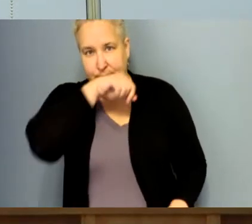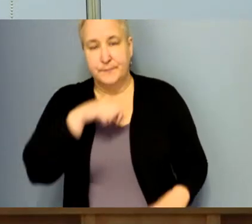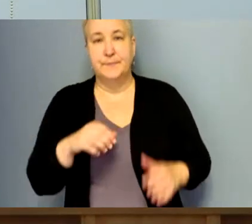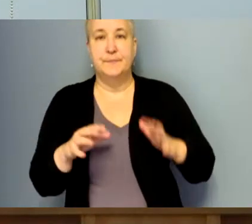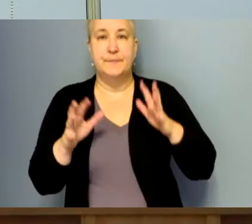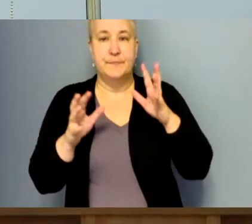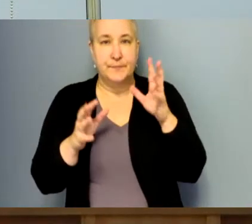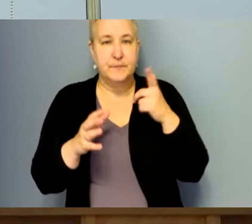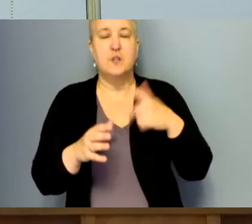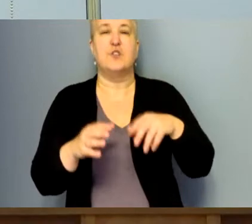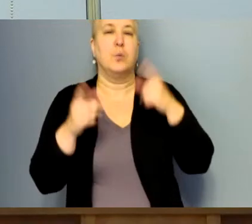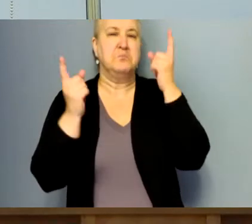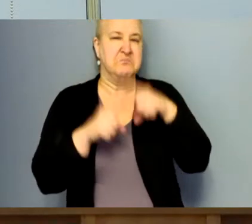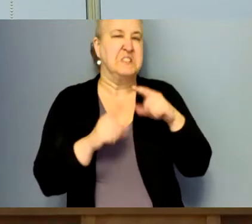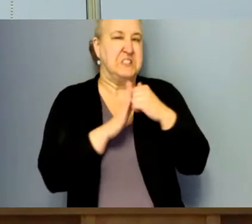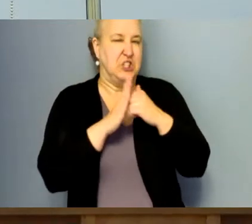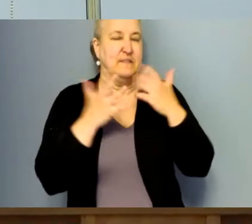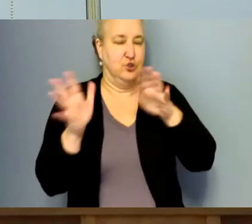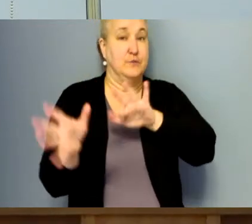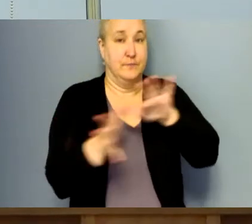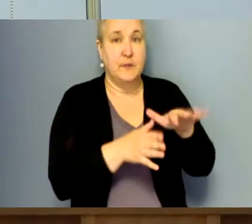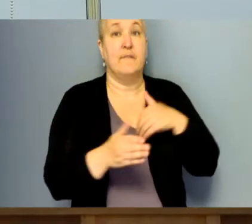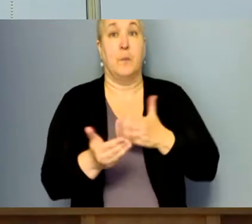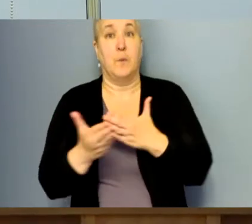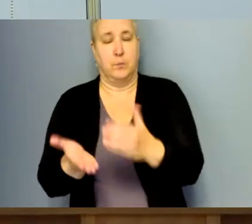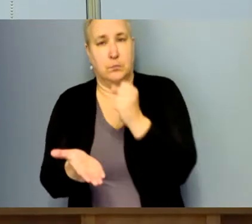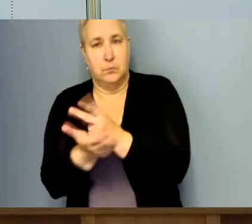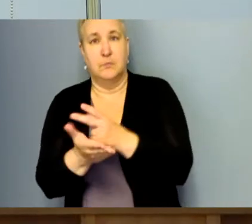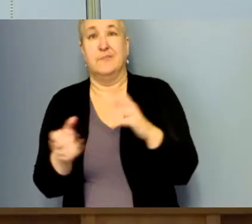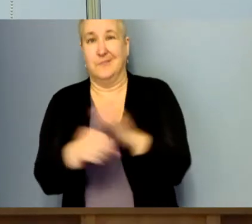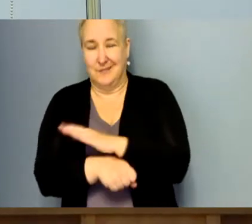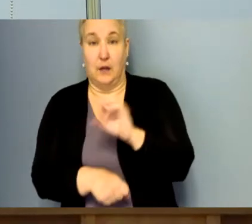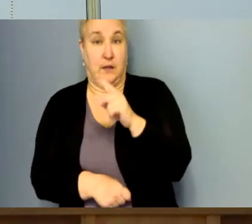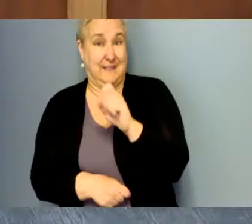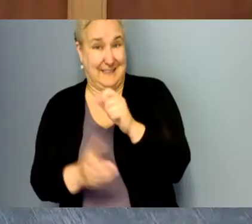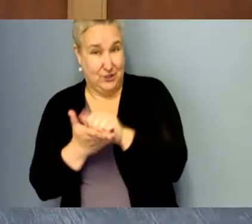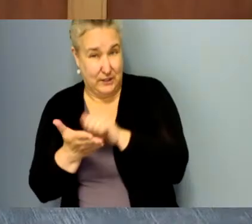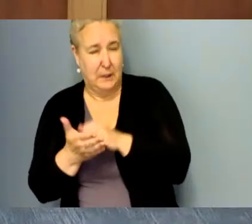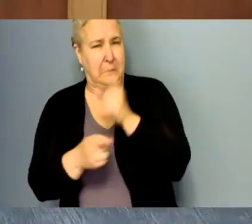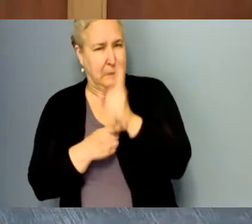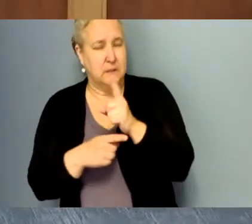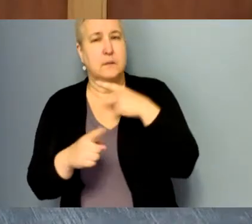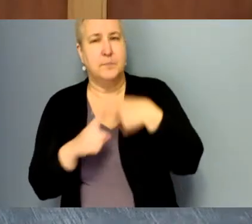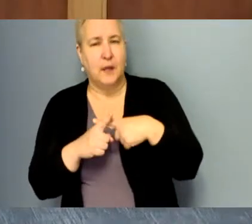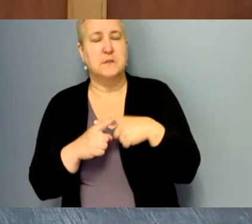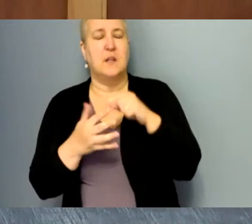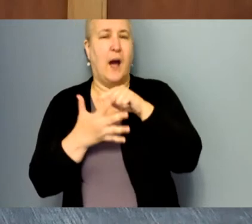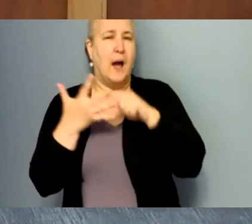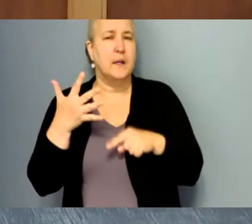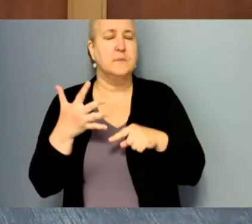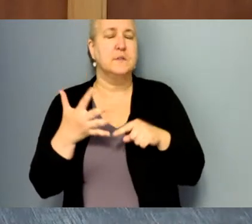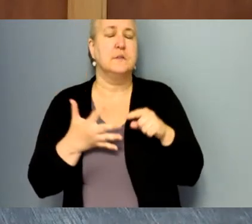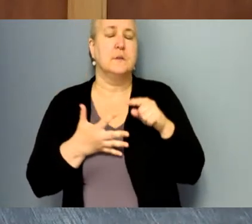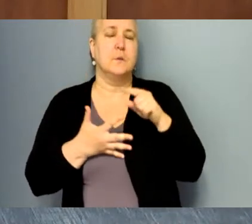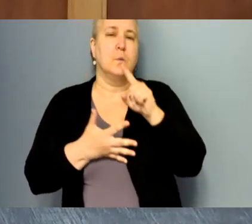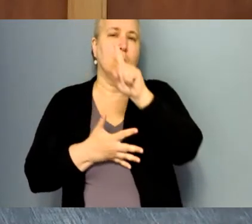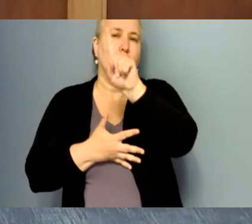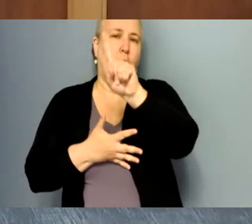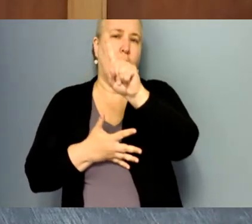with the consent agenda. Is there a motion to approve the entire consent agenda, minutes plus items 1